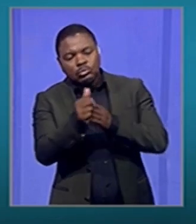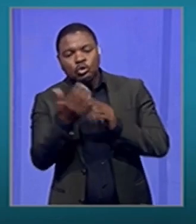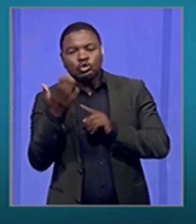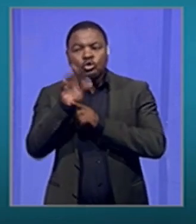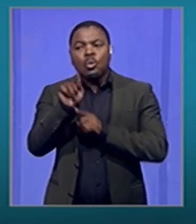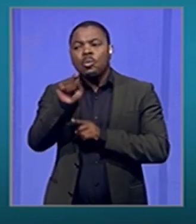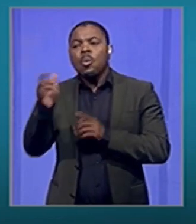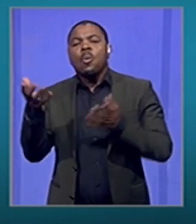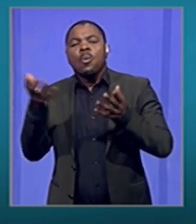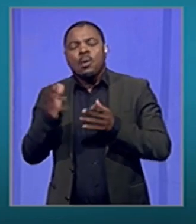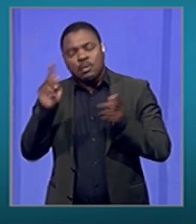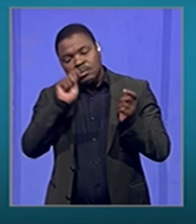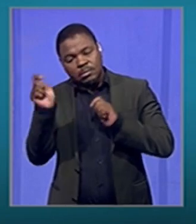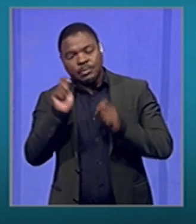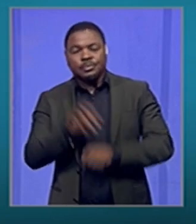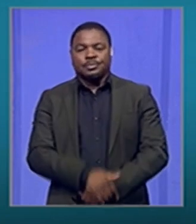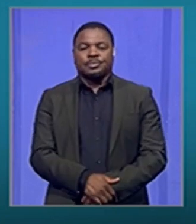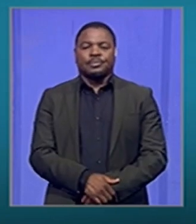kolobetša batho gona.